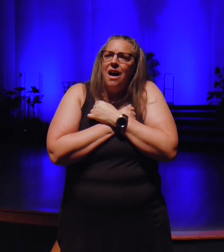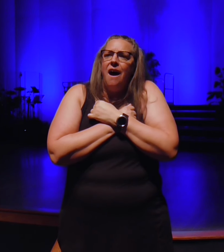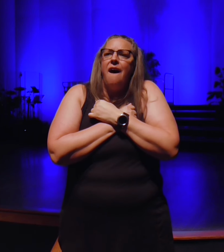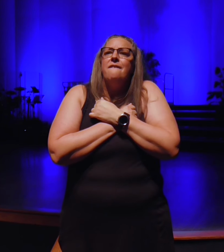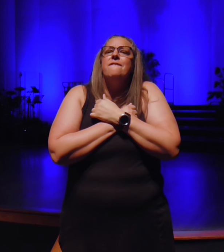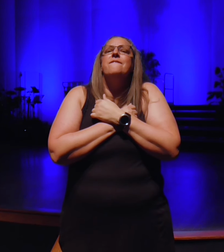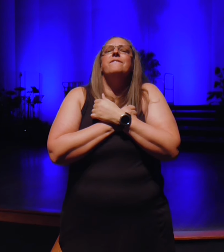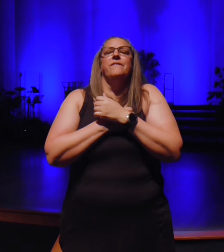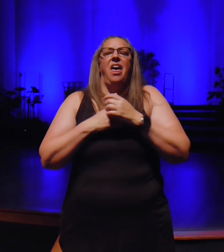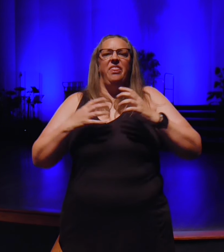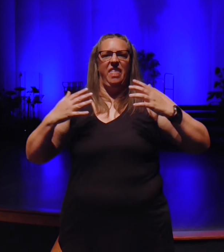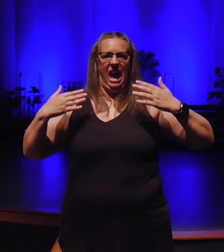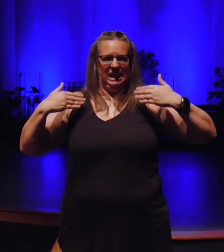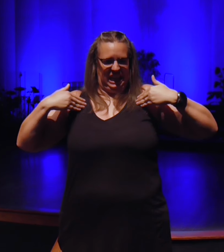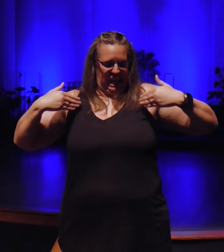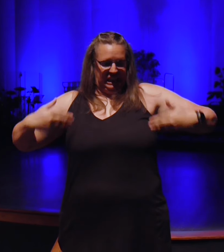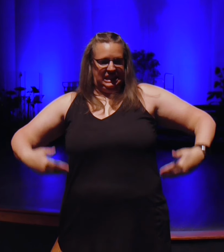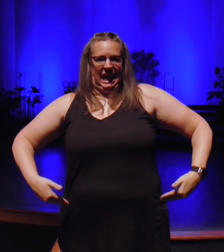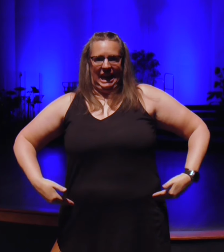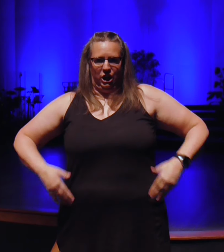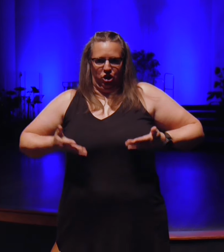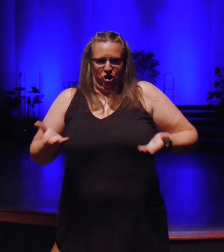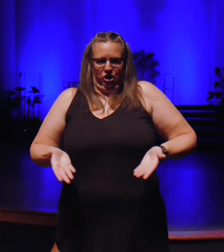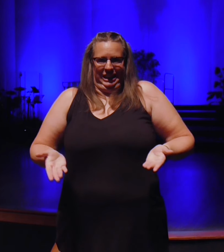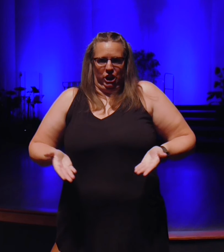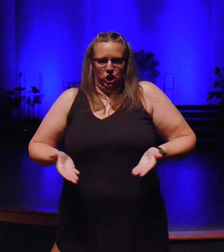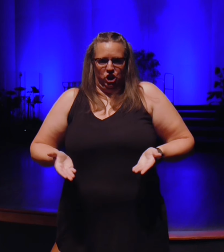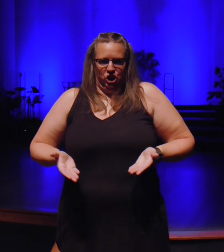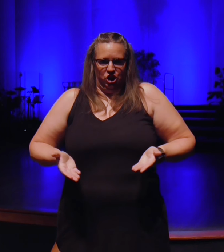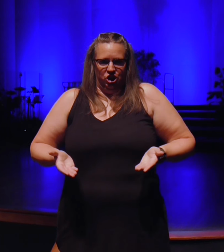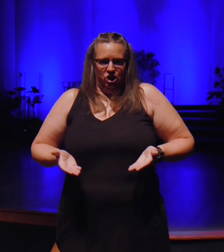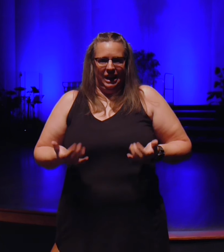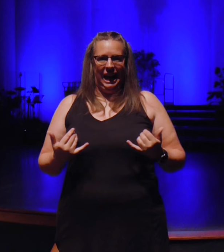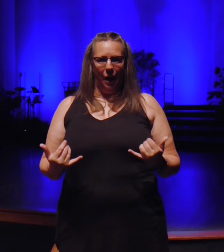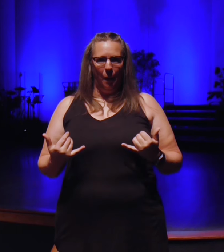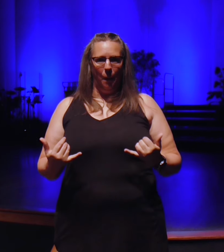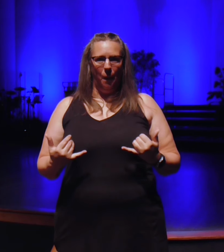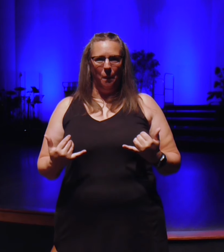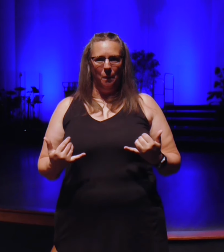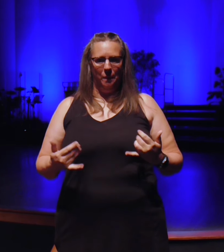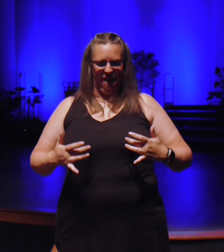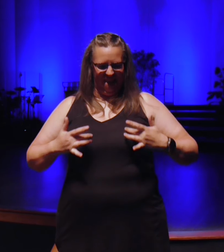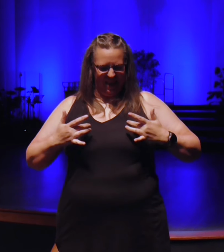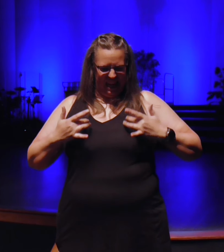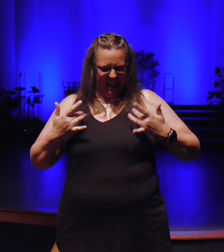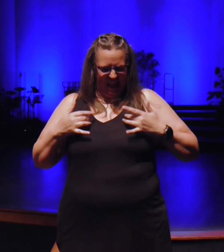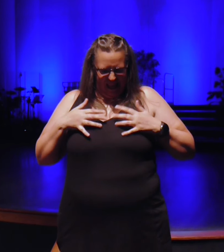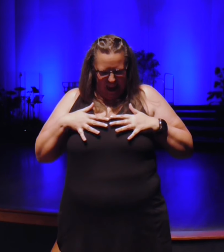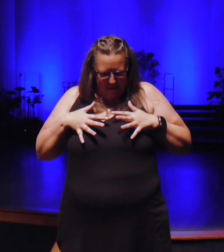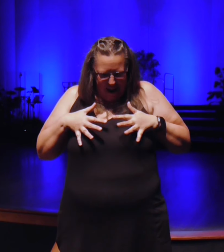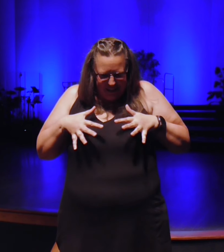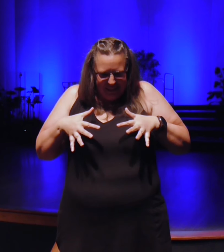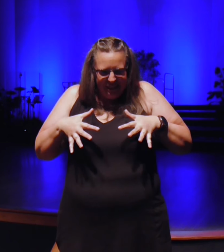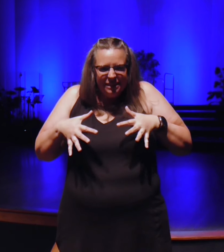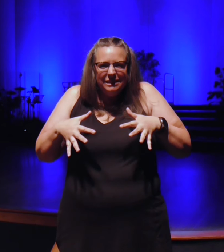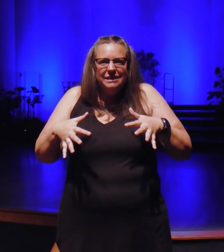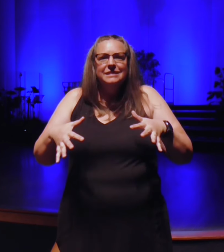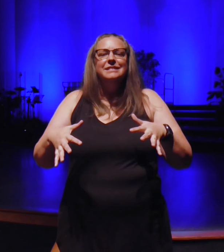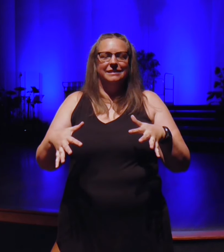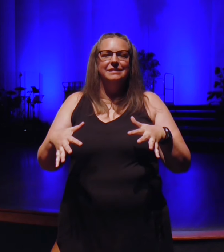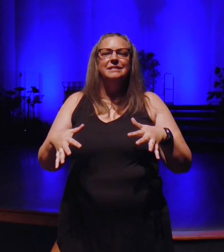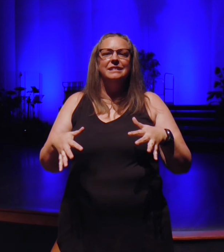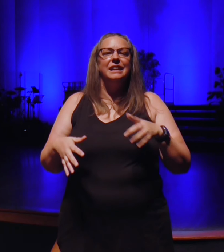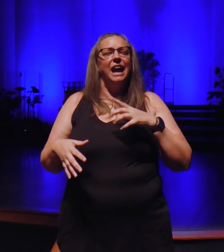all around us, here and now. For we accept,